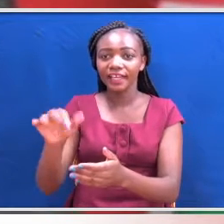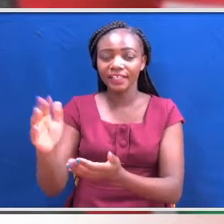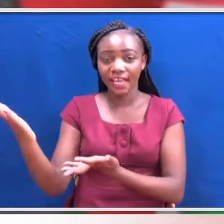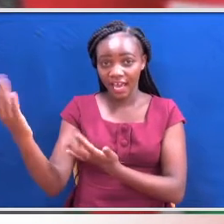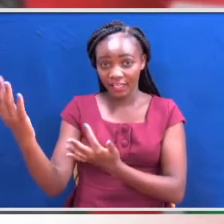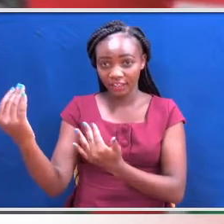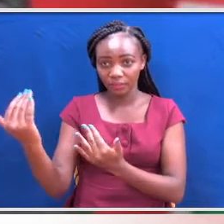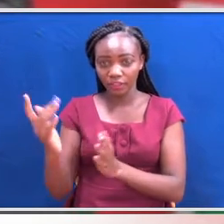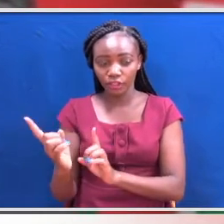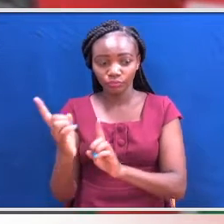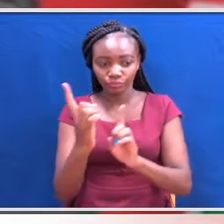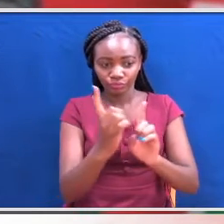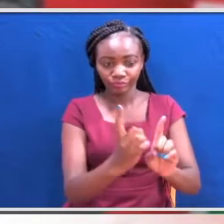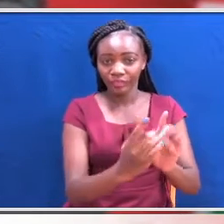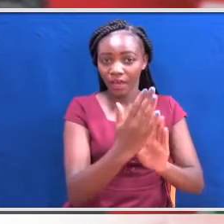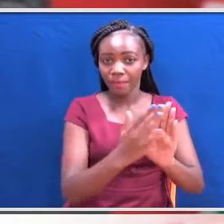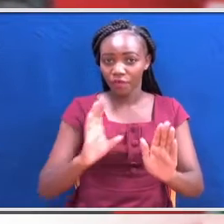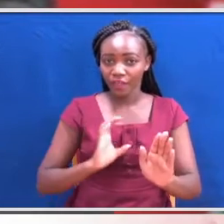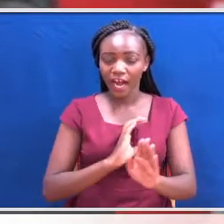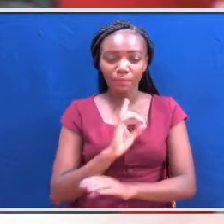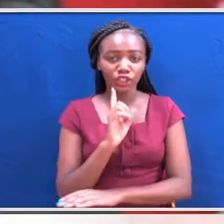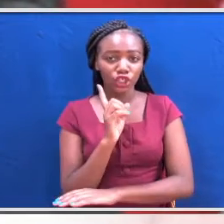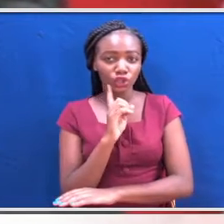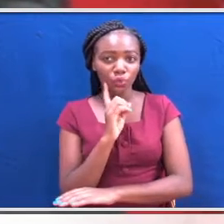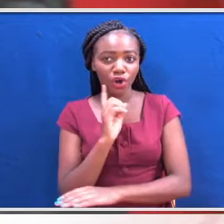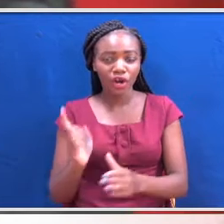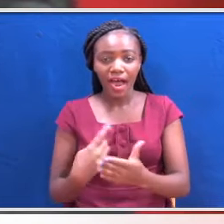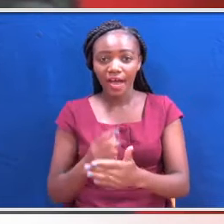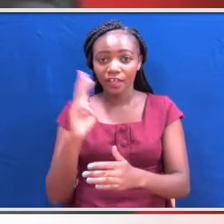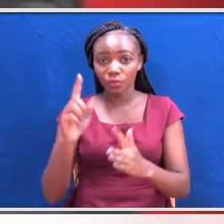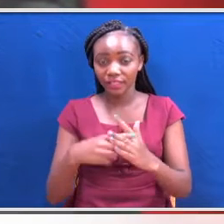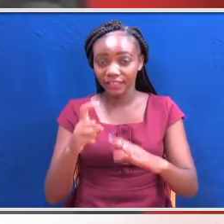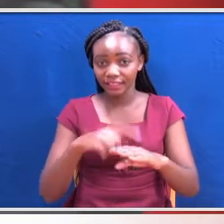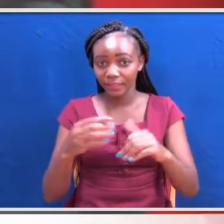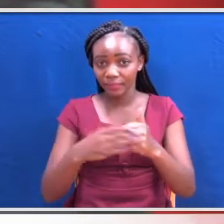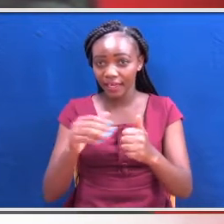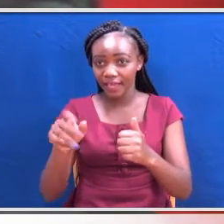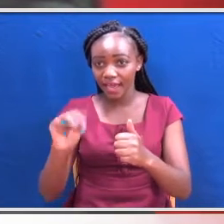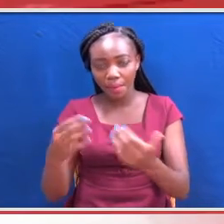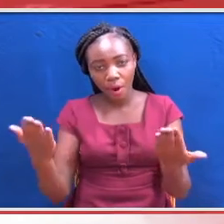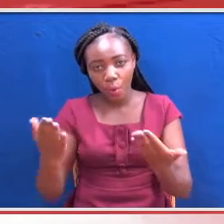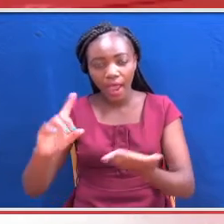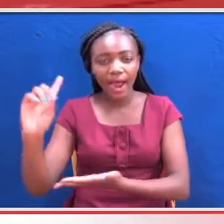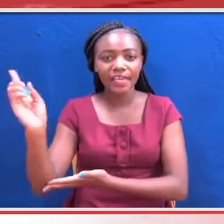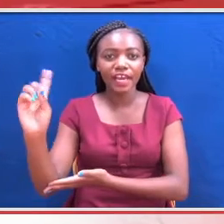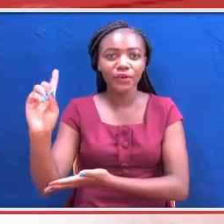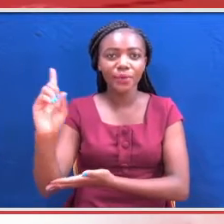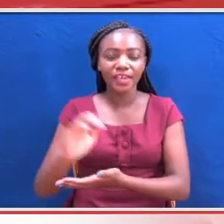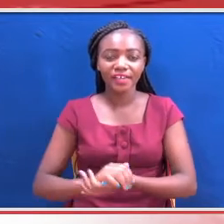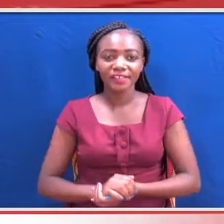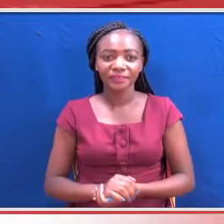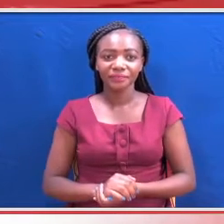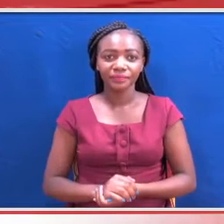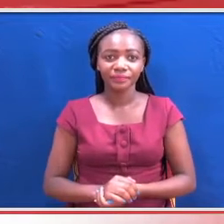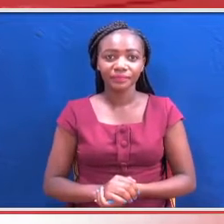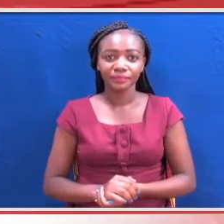Commission JSC panel expected to begin at 9 a.m. at the Supreme Court Gardens in Nairobi. As precisely as possible,